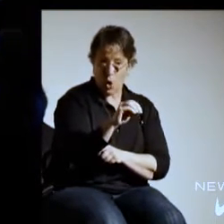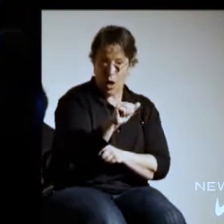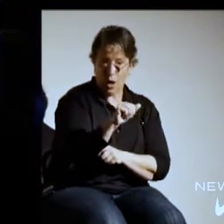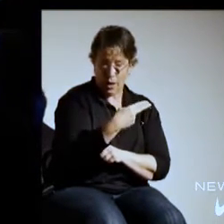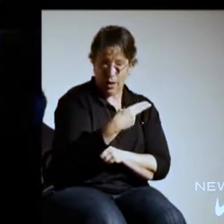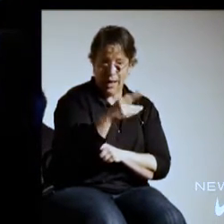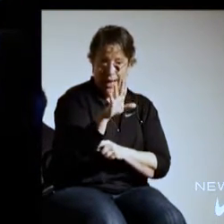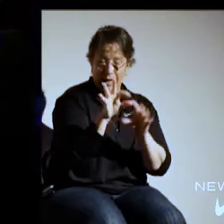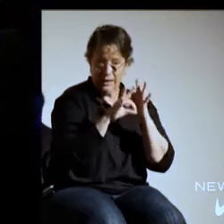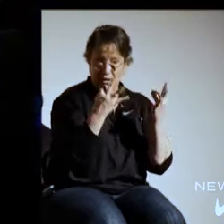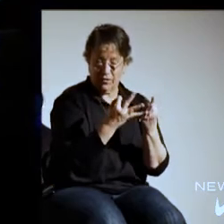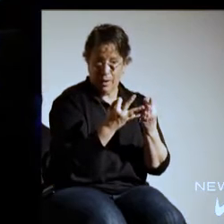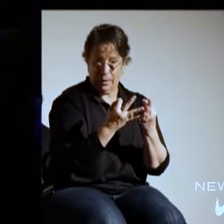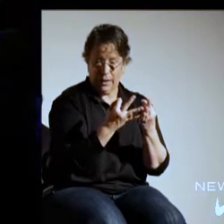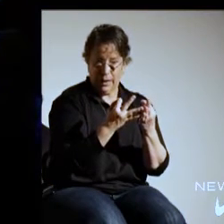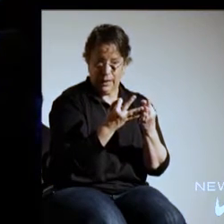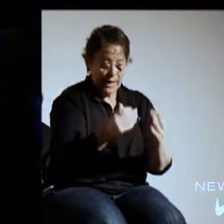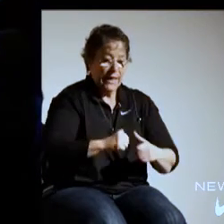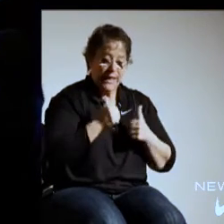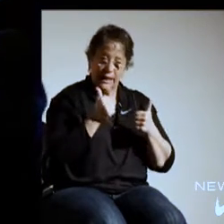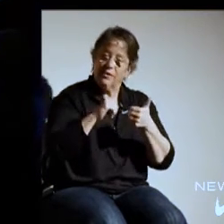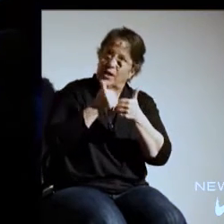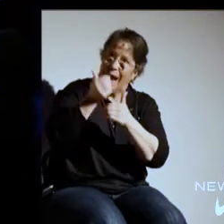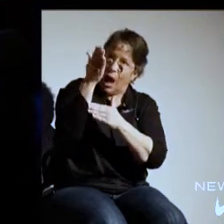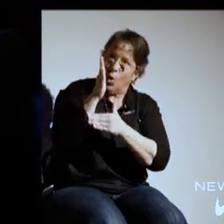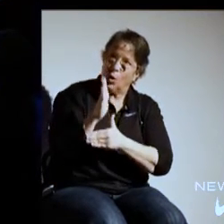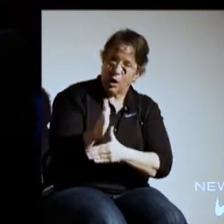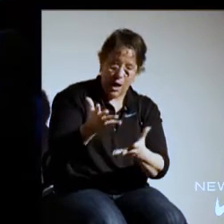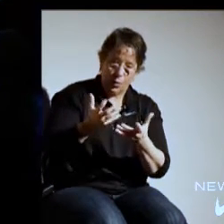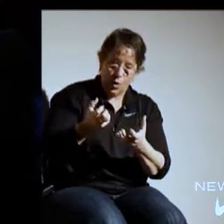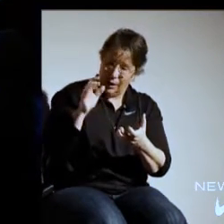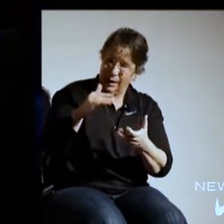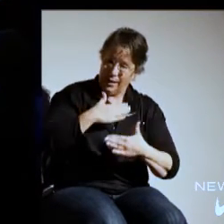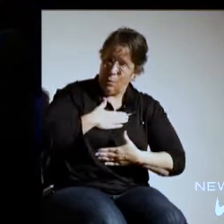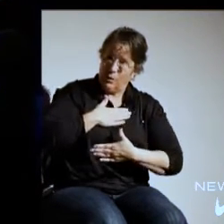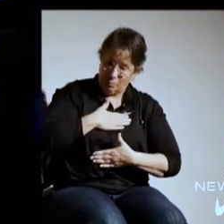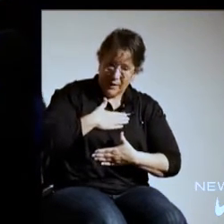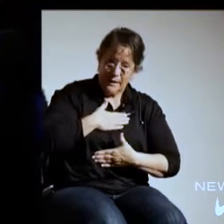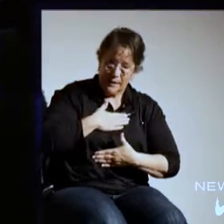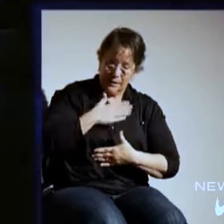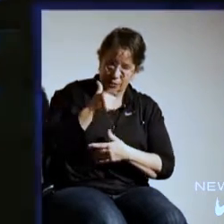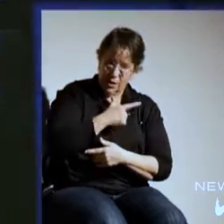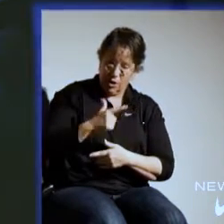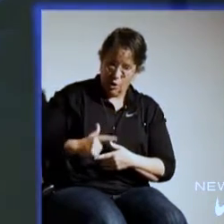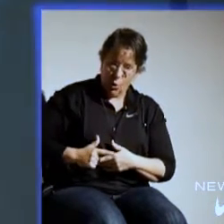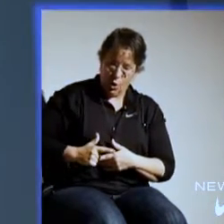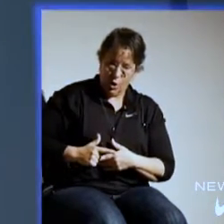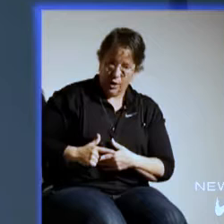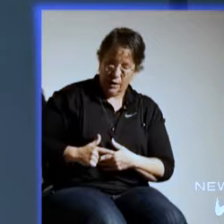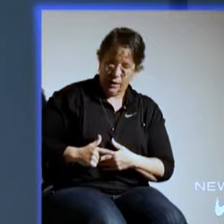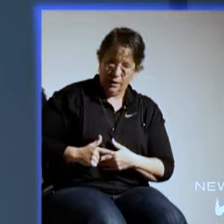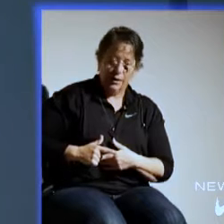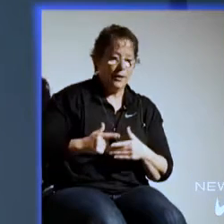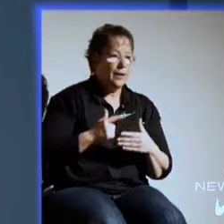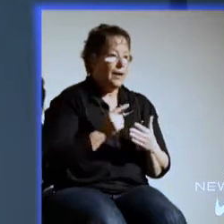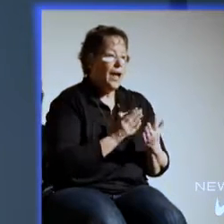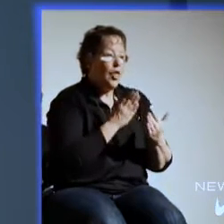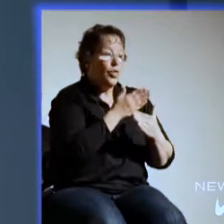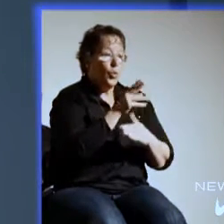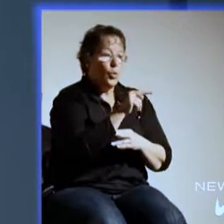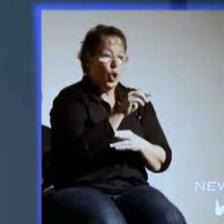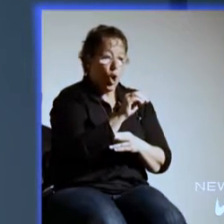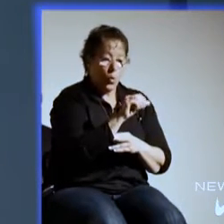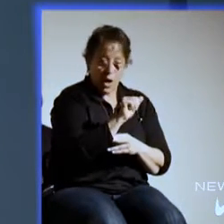eyes. He lived in God's ways, and that was pleasing to the Lord. Through Noah, God saved humanity, but even Noah